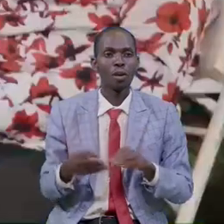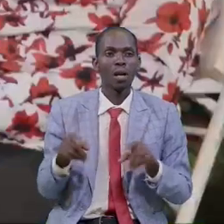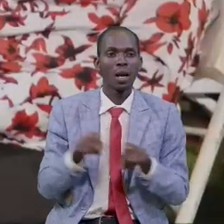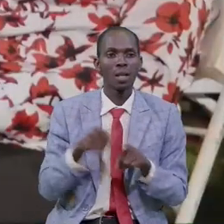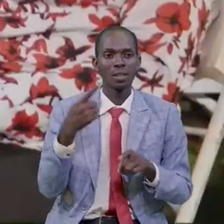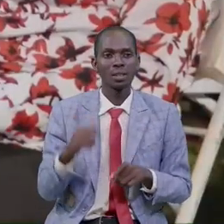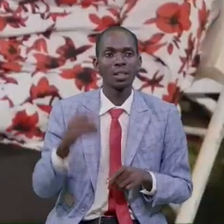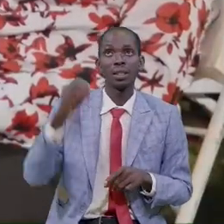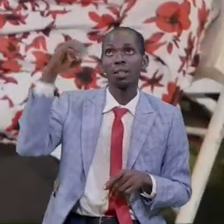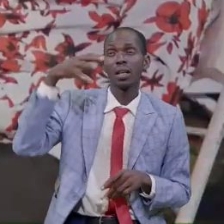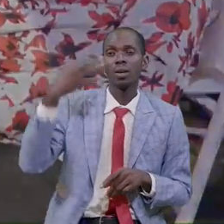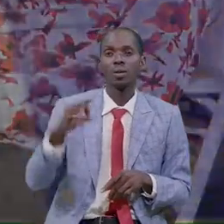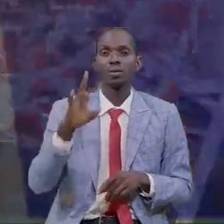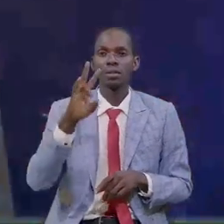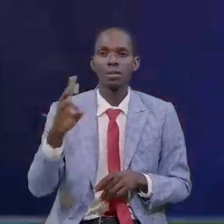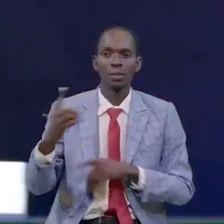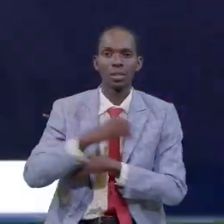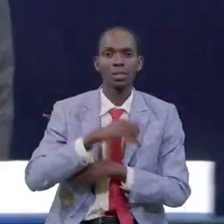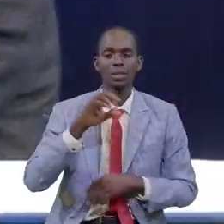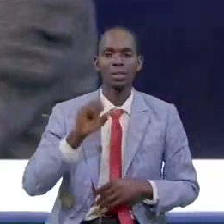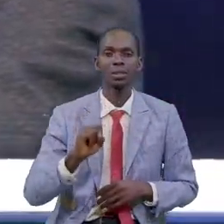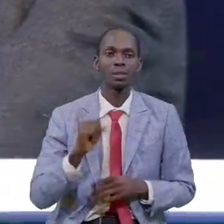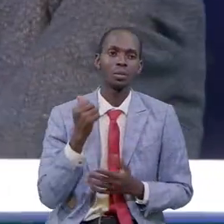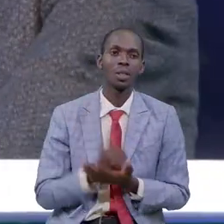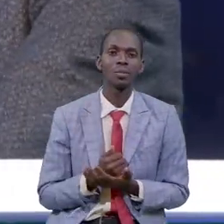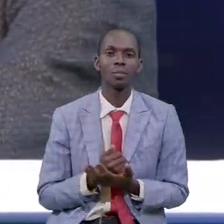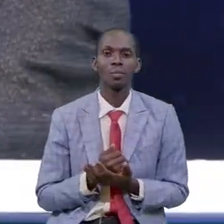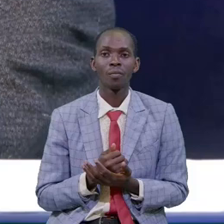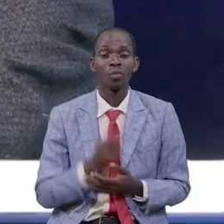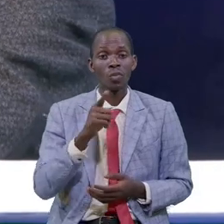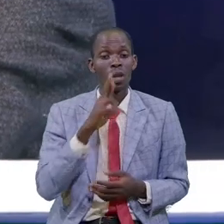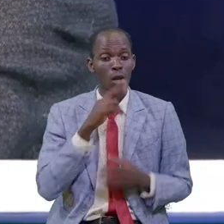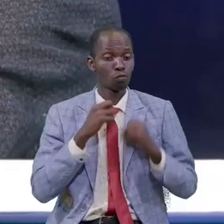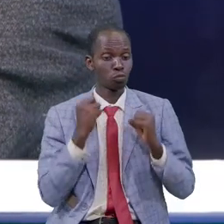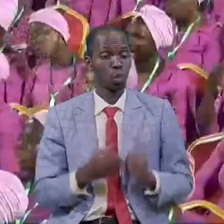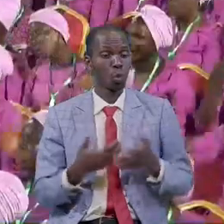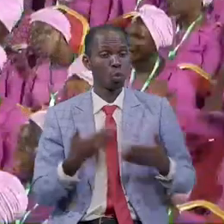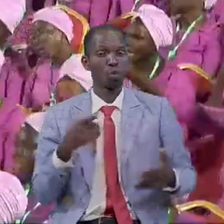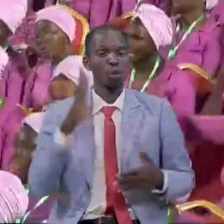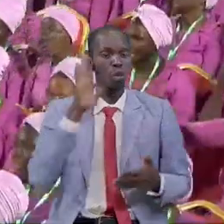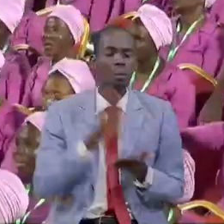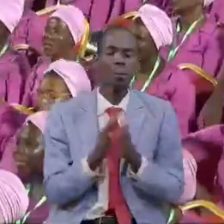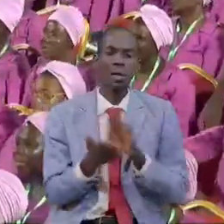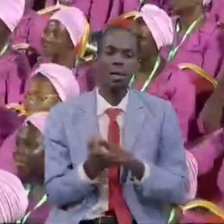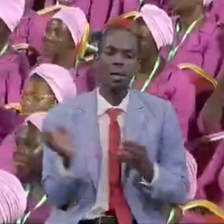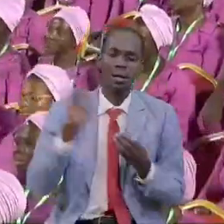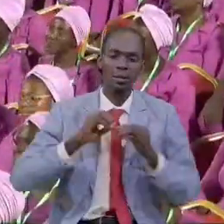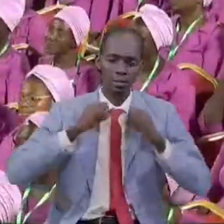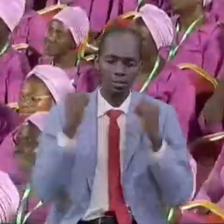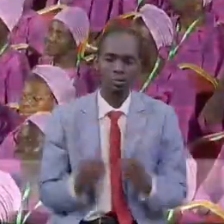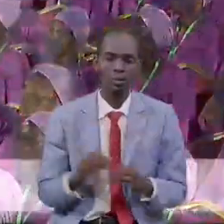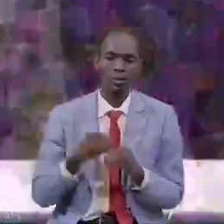soleil sera 7 fois plus grande you comme la lumière before, de 7 jours. You are going to become vous stronger tonight. Vous deviendrez